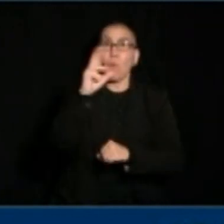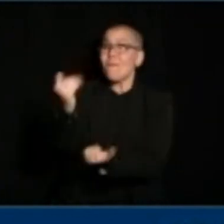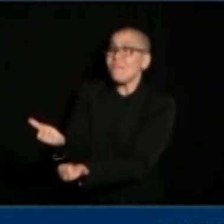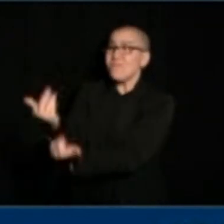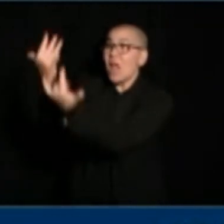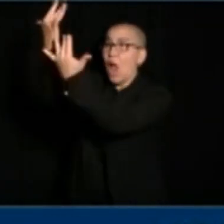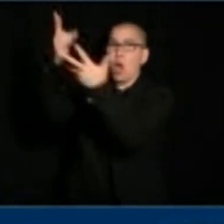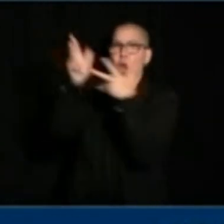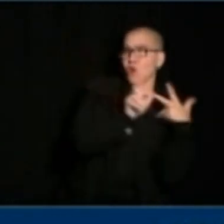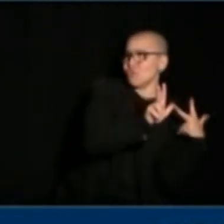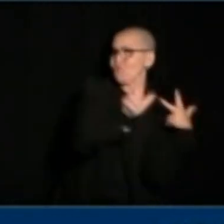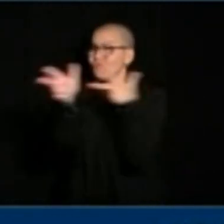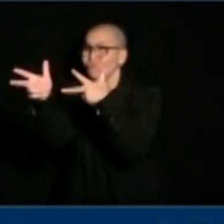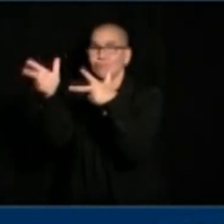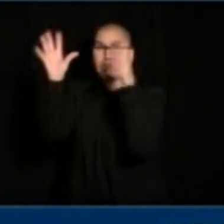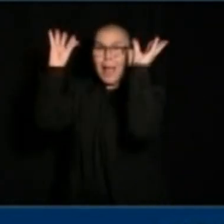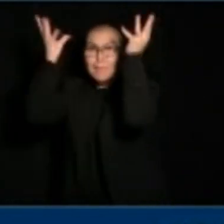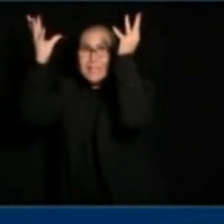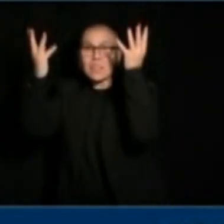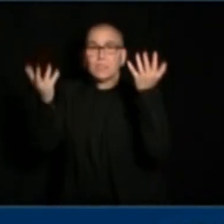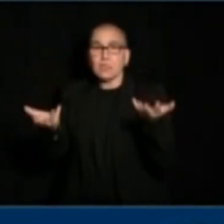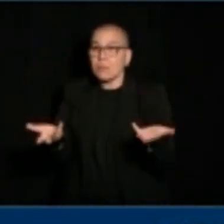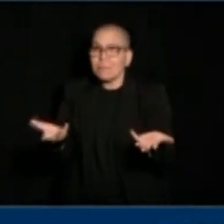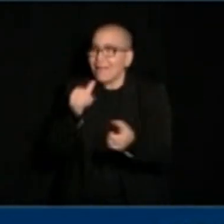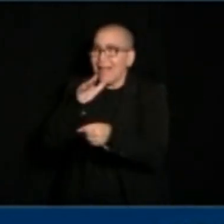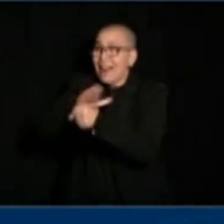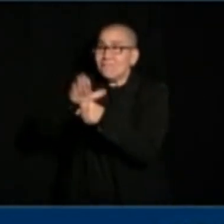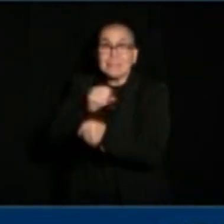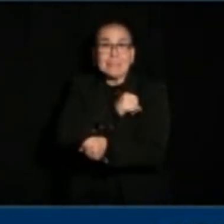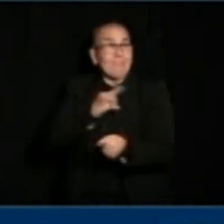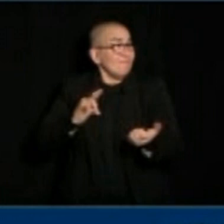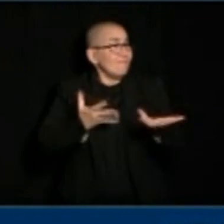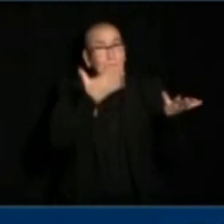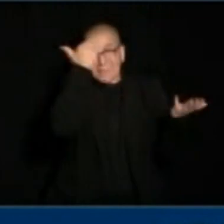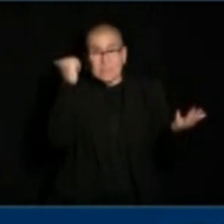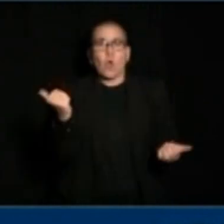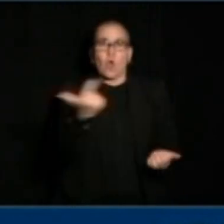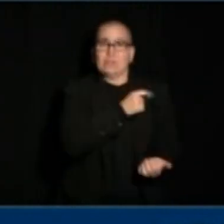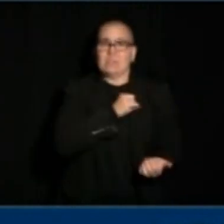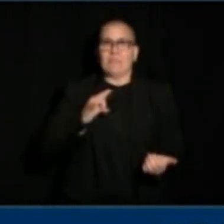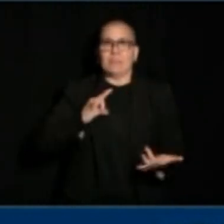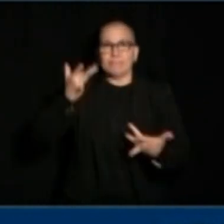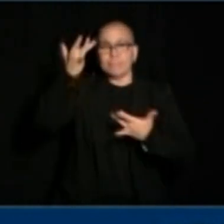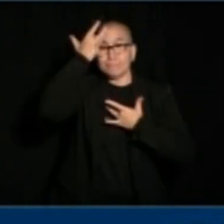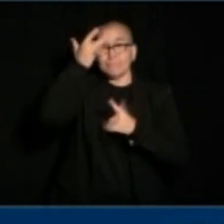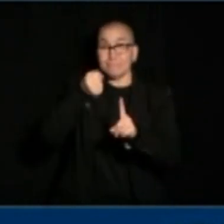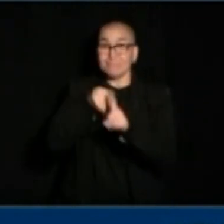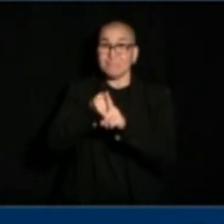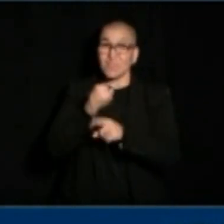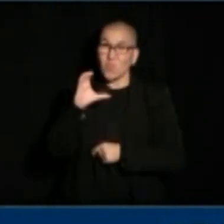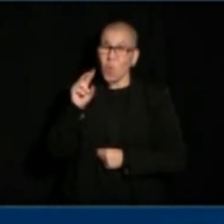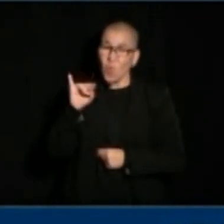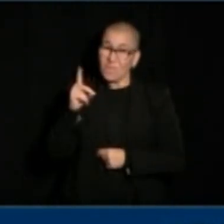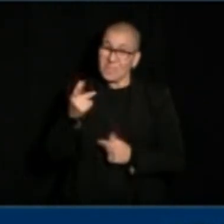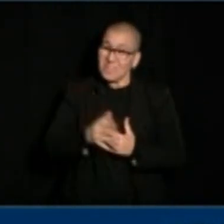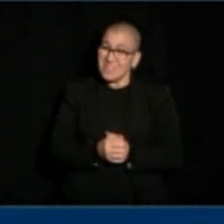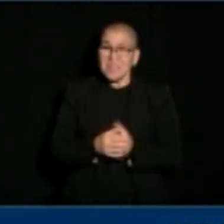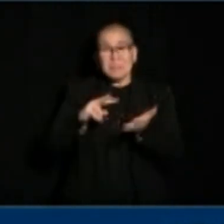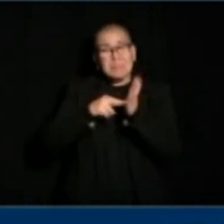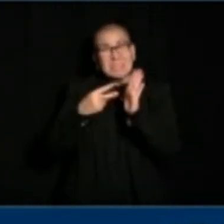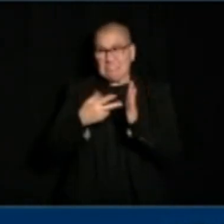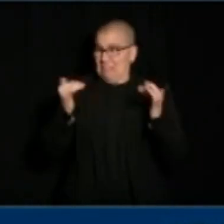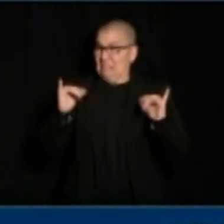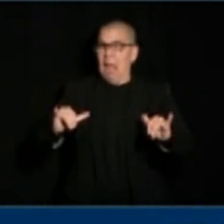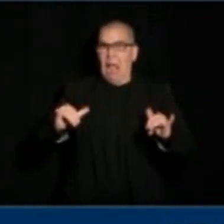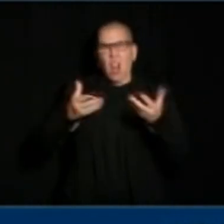needs a police officer to respond, they don't have the staff to be there. That's what this surge means. That's what uncontrolled community spread means,